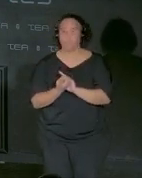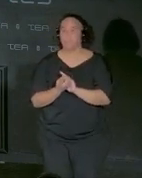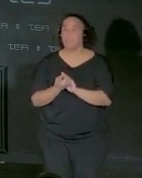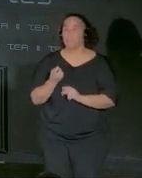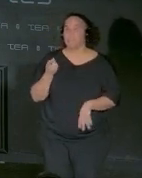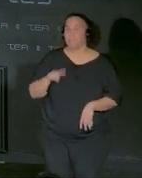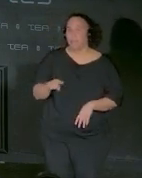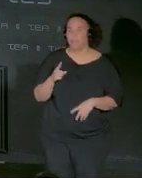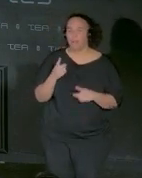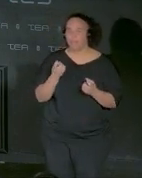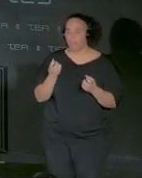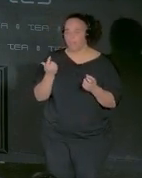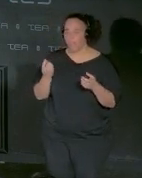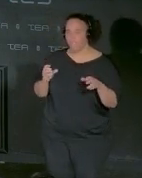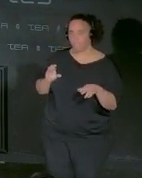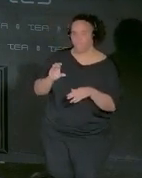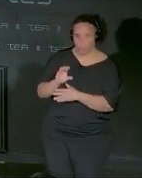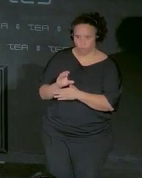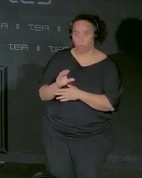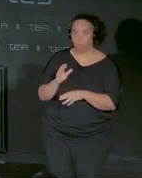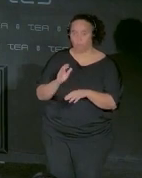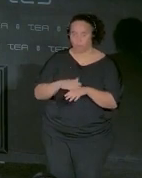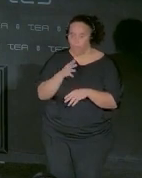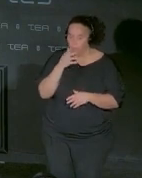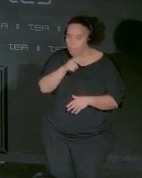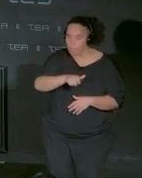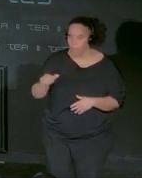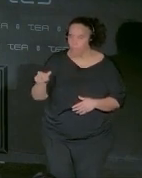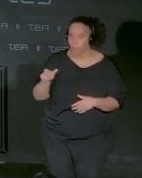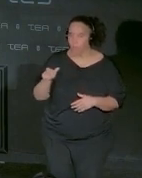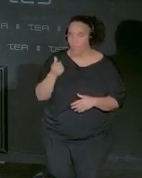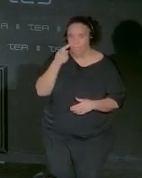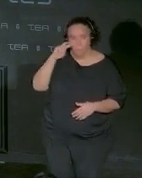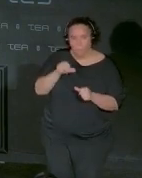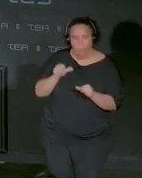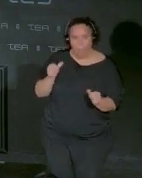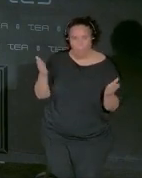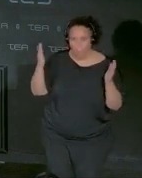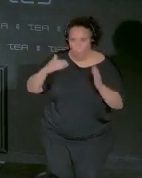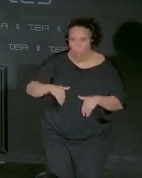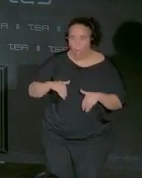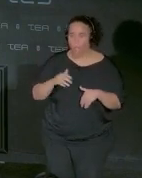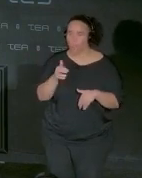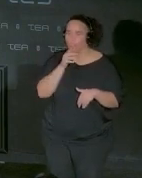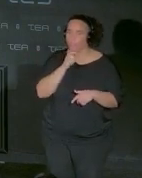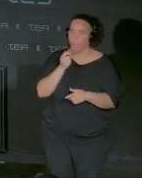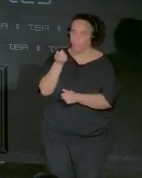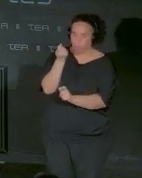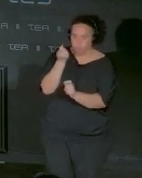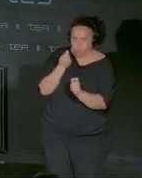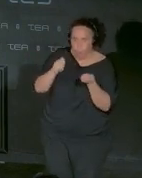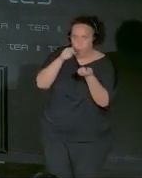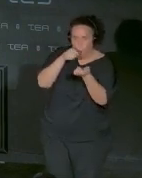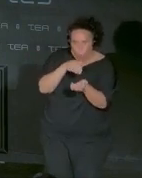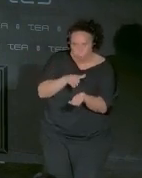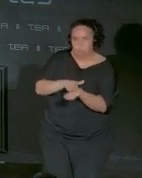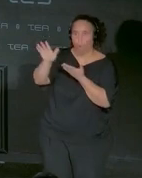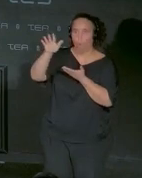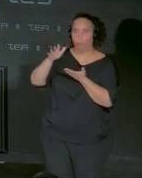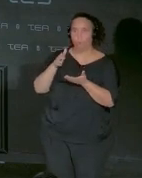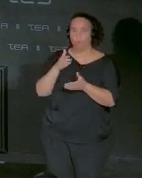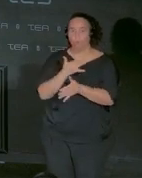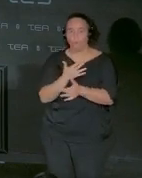or something like that. Or they might have a Steam game, but that's more of a student project that they elaborated on. It's very important that they have a first